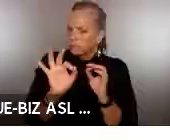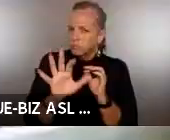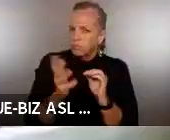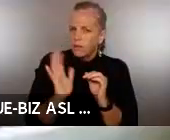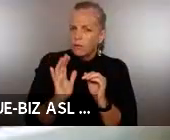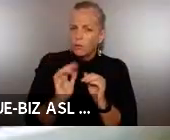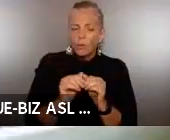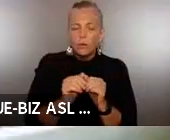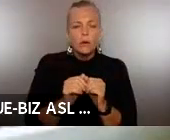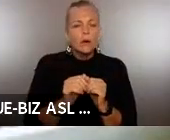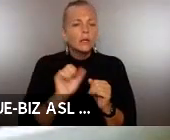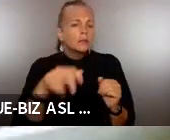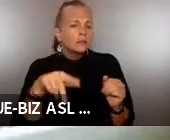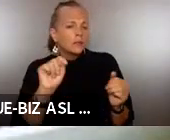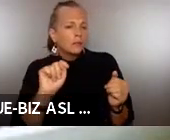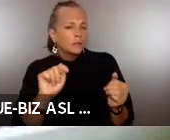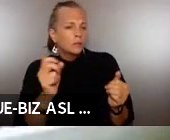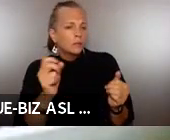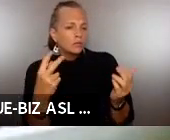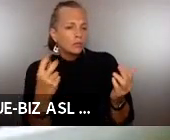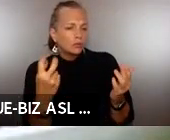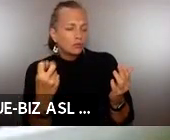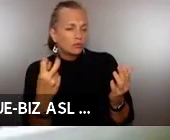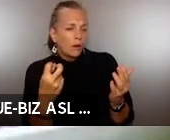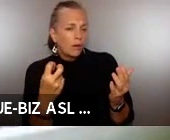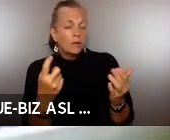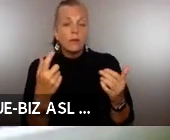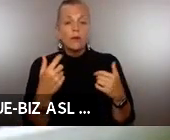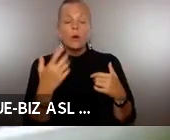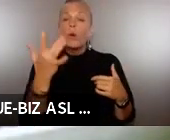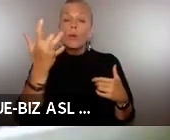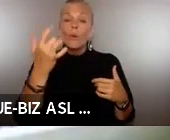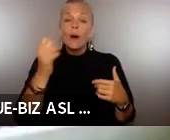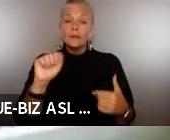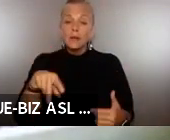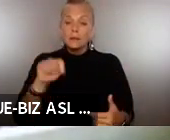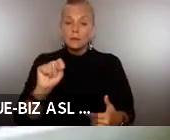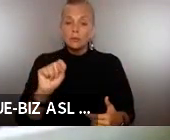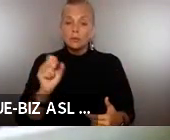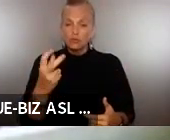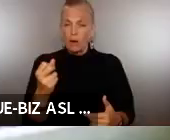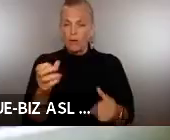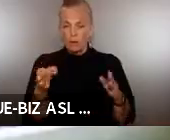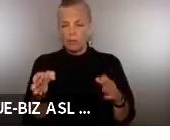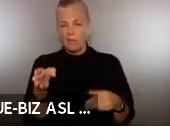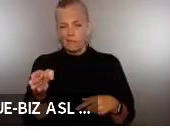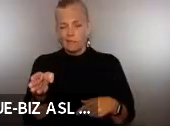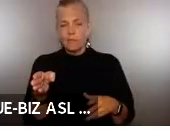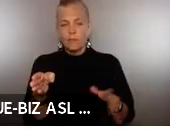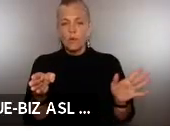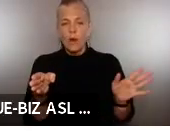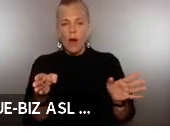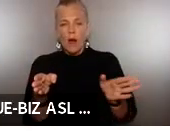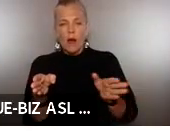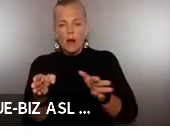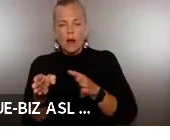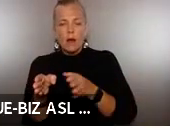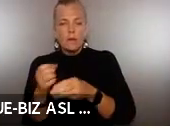Yeah, let's do September 12th, because I want to make sure we're all on